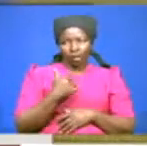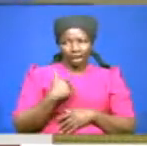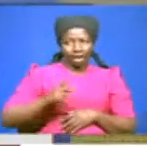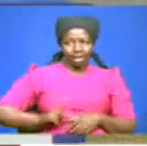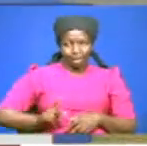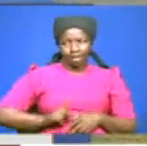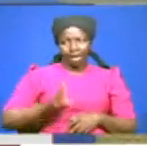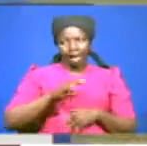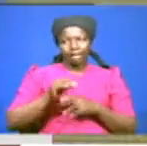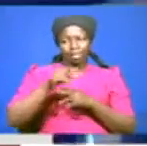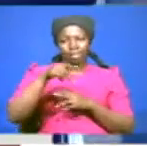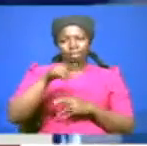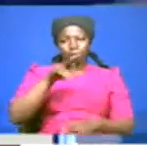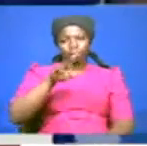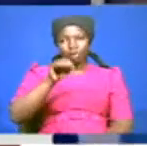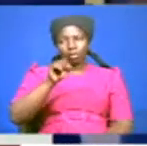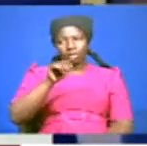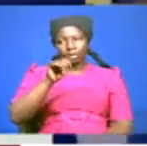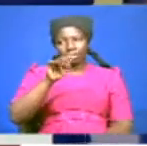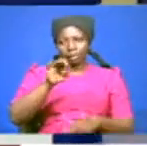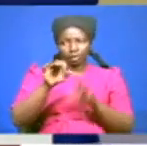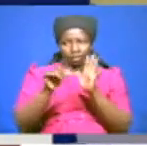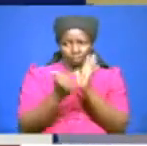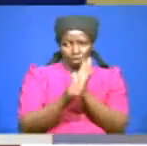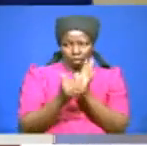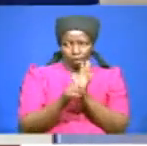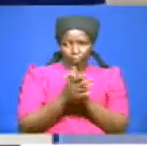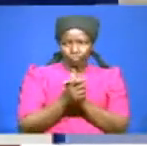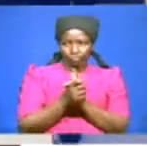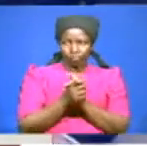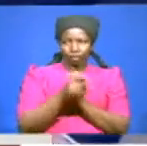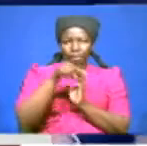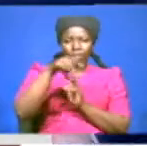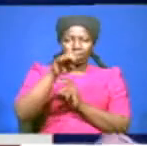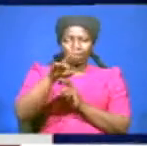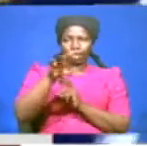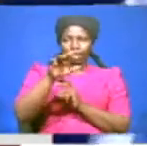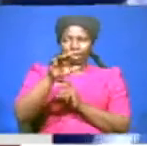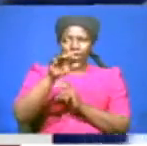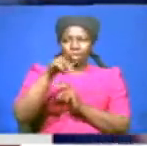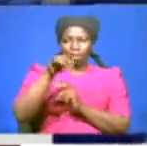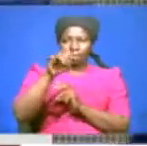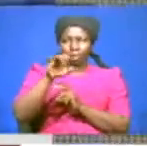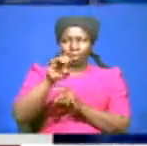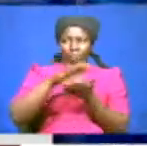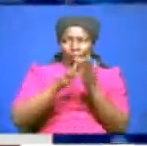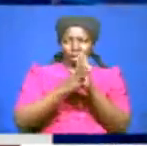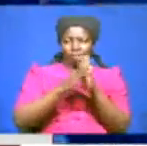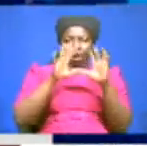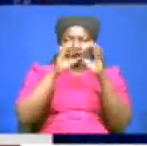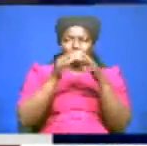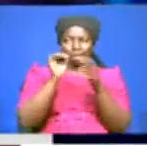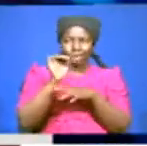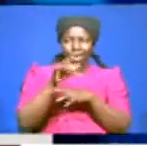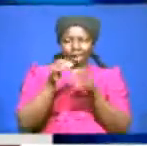years. Edson Arantes do Nascimento, better known as Pele, became a global star at the age of 17 after he helped